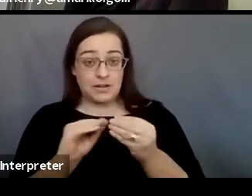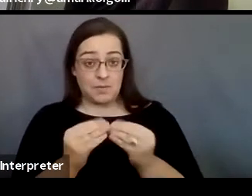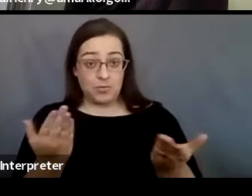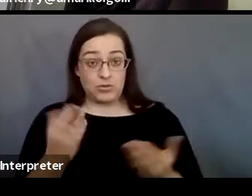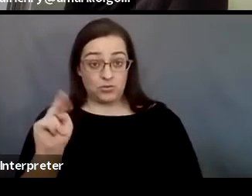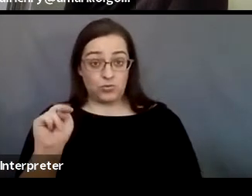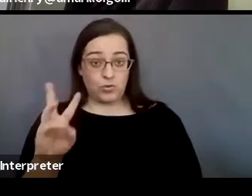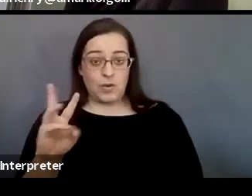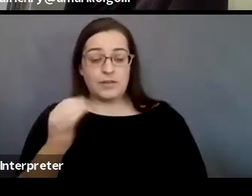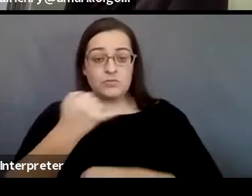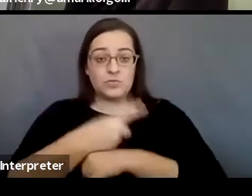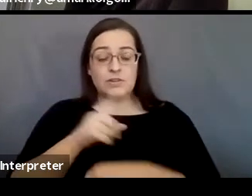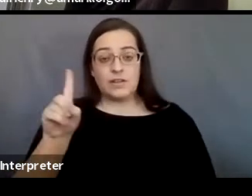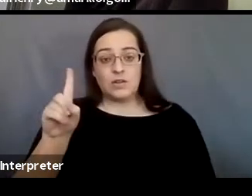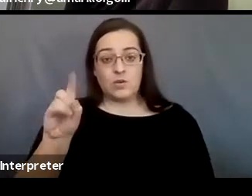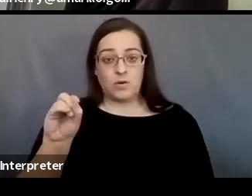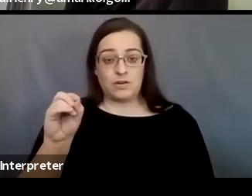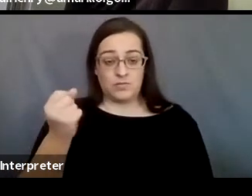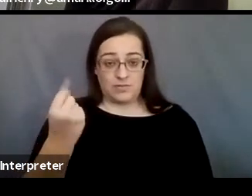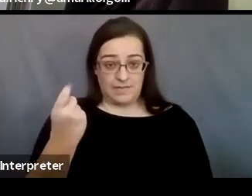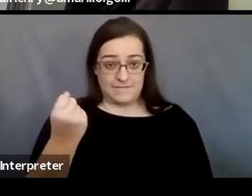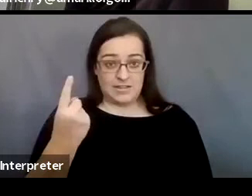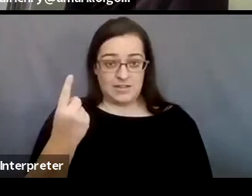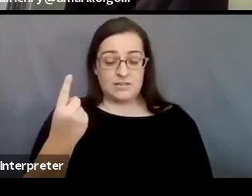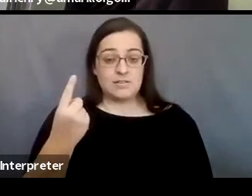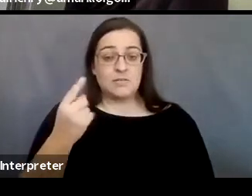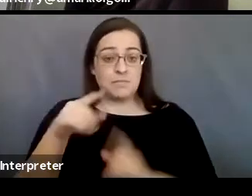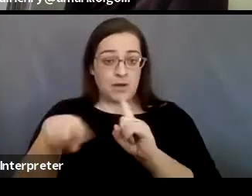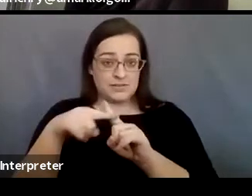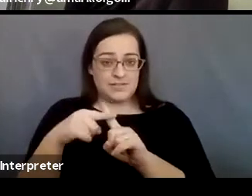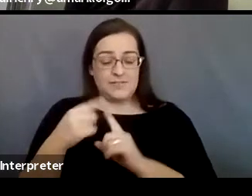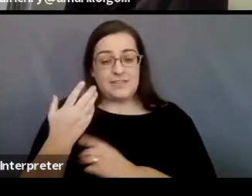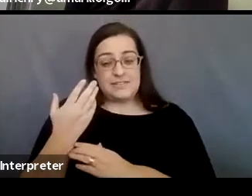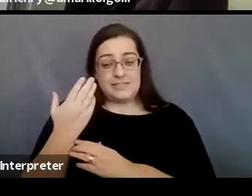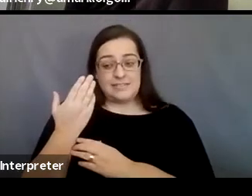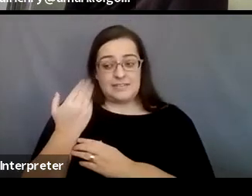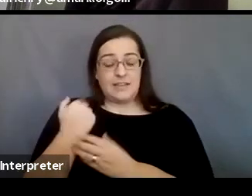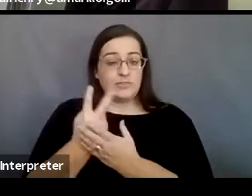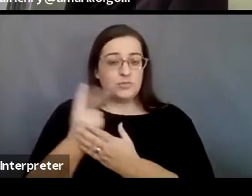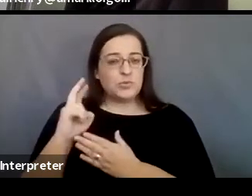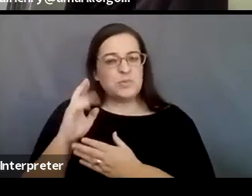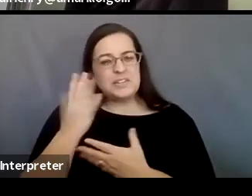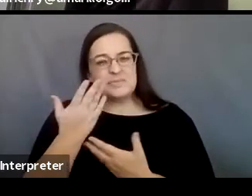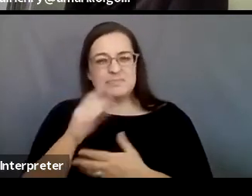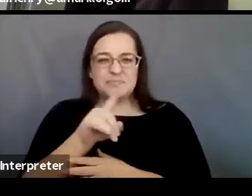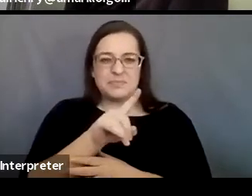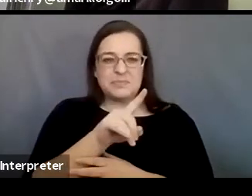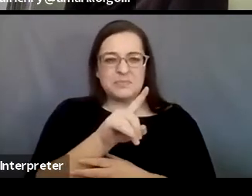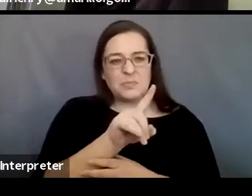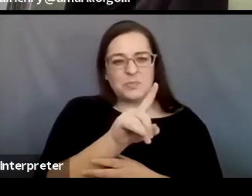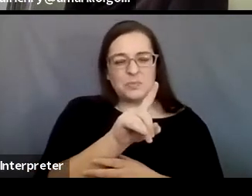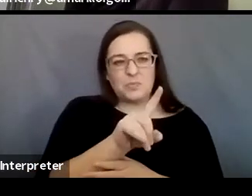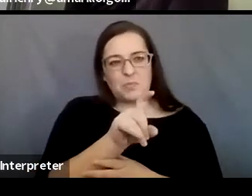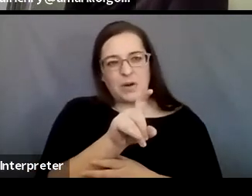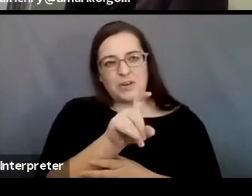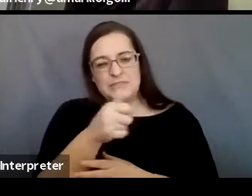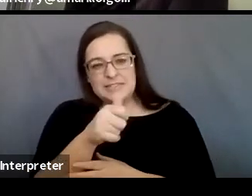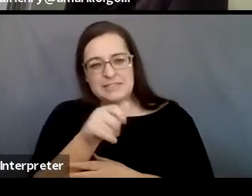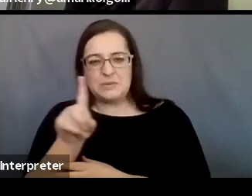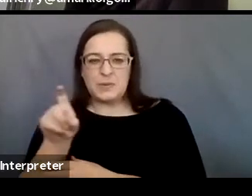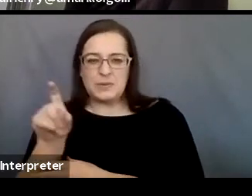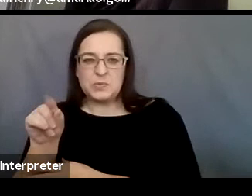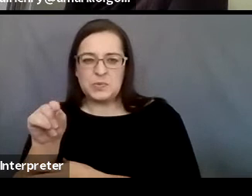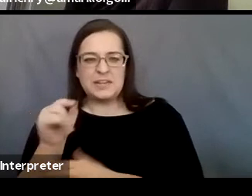Northwest. Today, we're at 111 positives. In the last 2 weeks, we've been typically 1 teens to low 120s in terms of number of